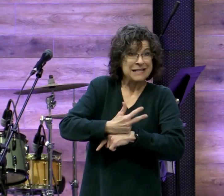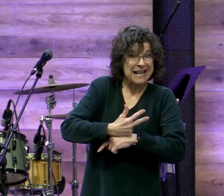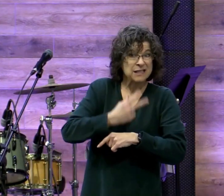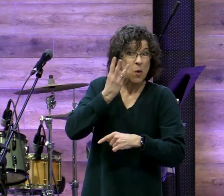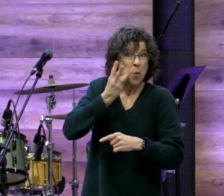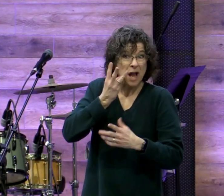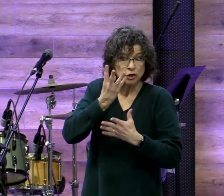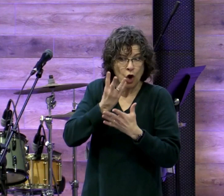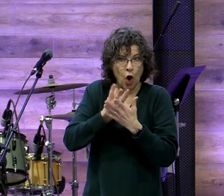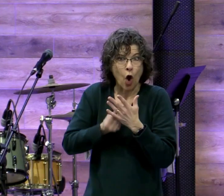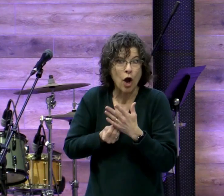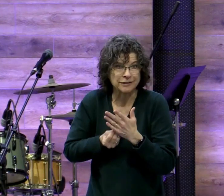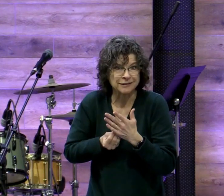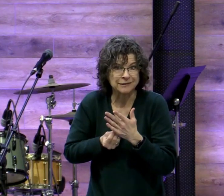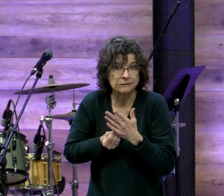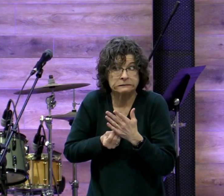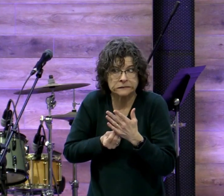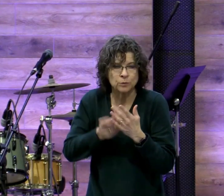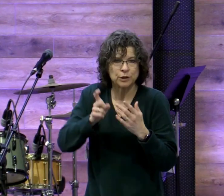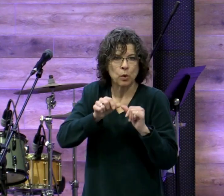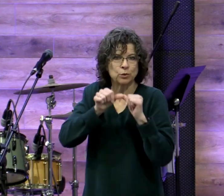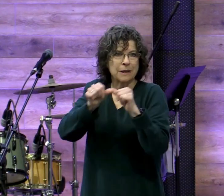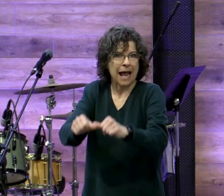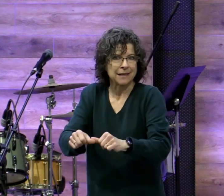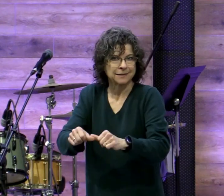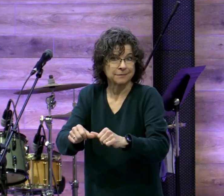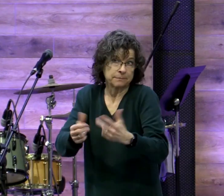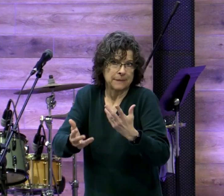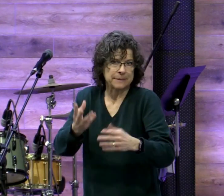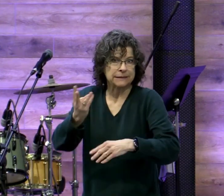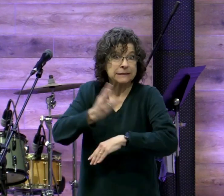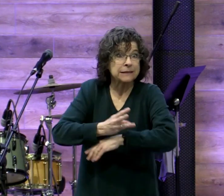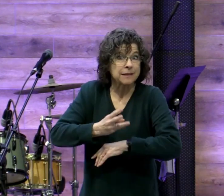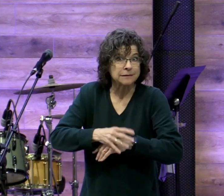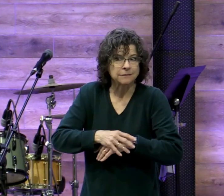They planned it so that it would last, but it didn't last.